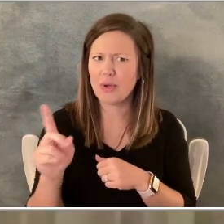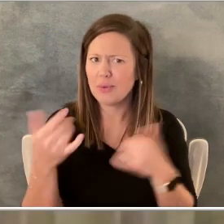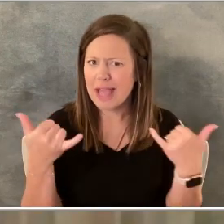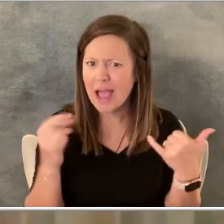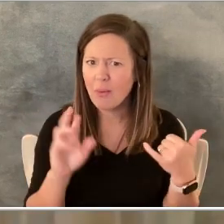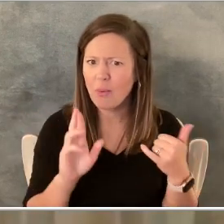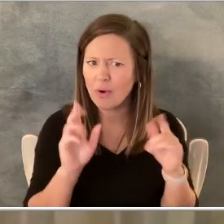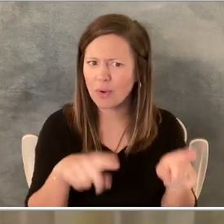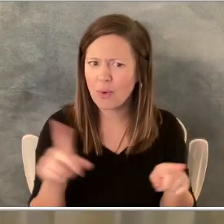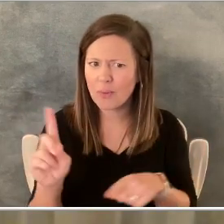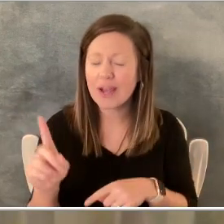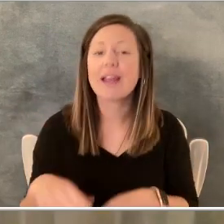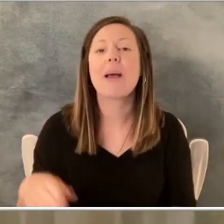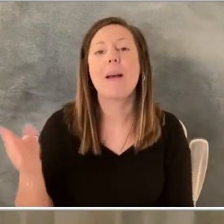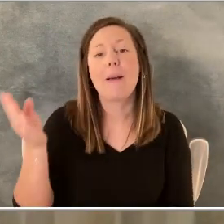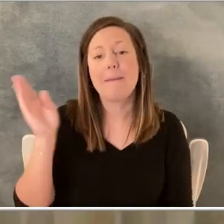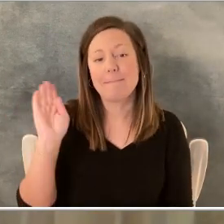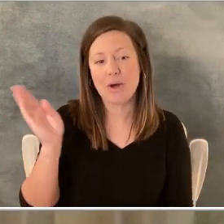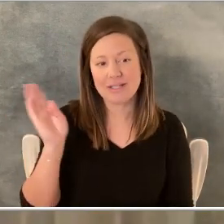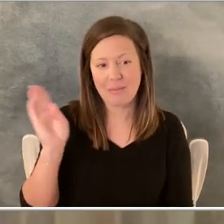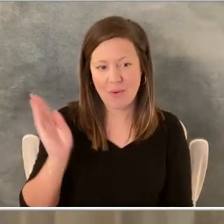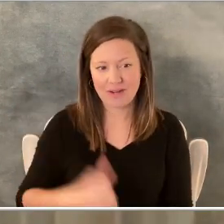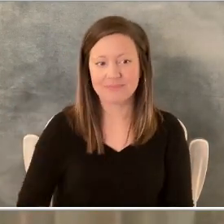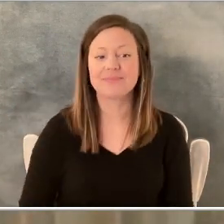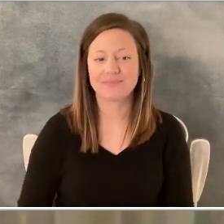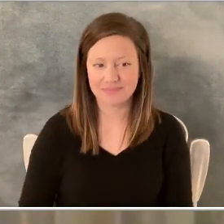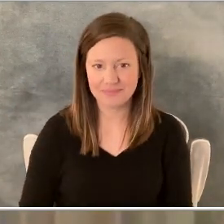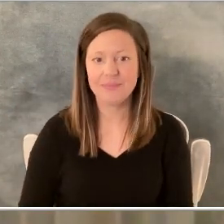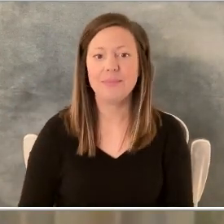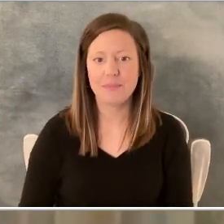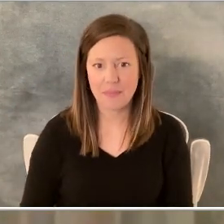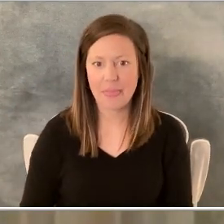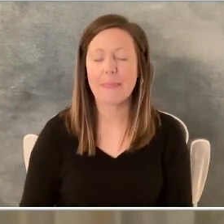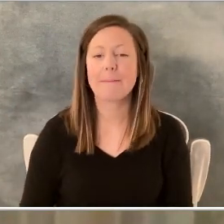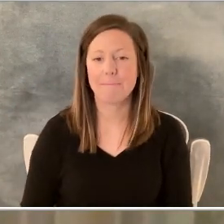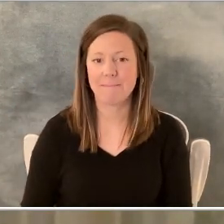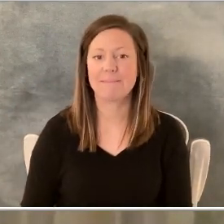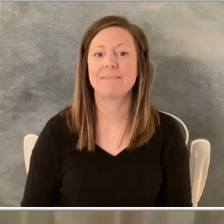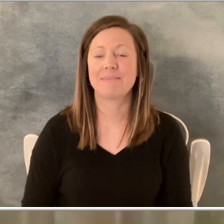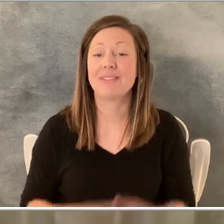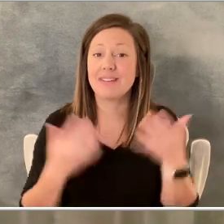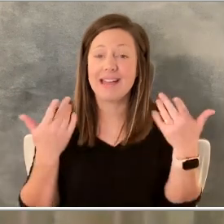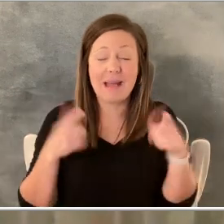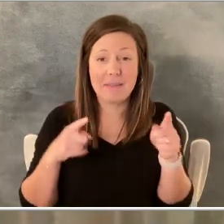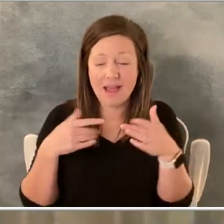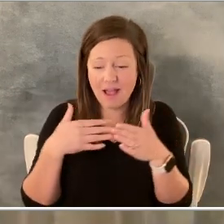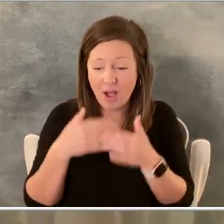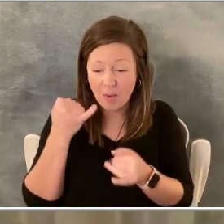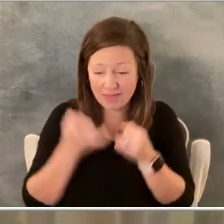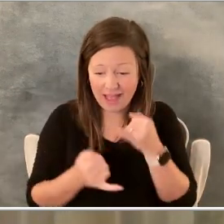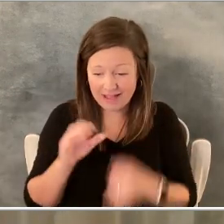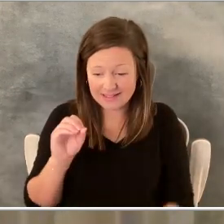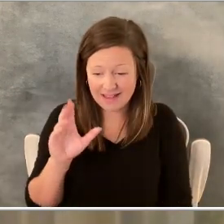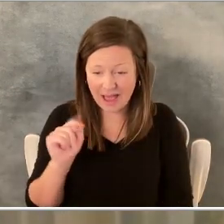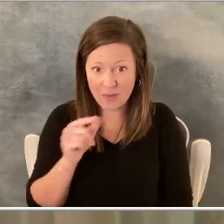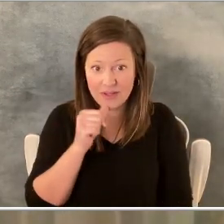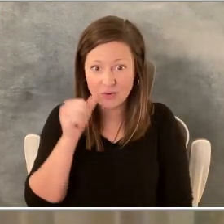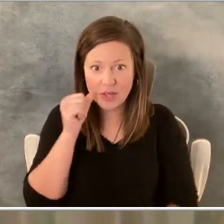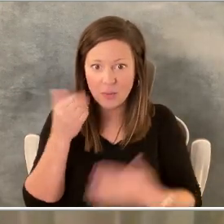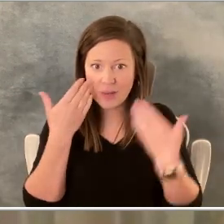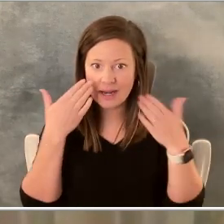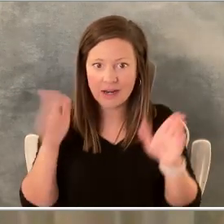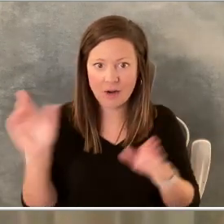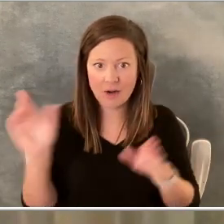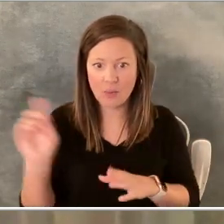Yeah, Baltimore. It came down literally to the last out yesterday. We didn't know where we were going. We